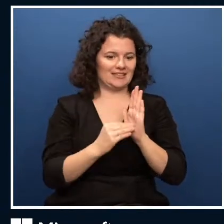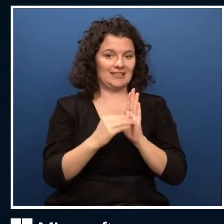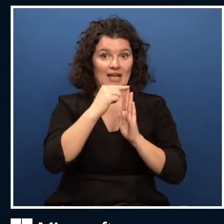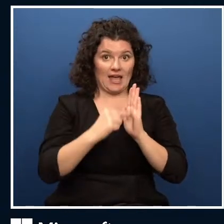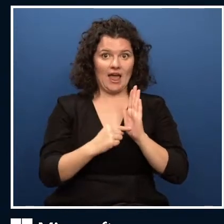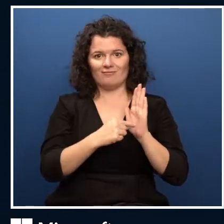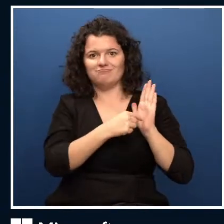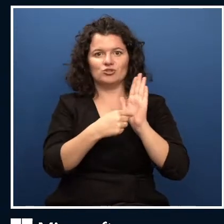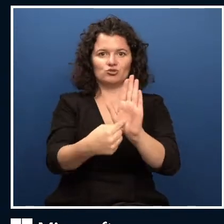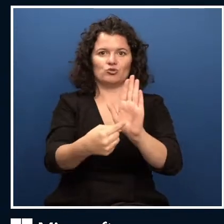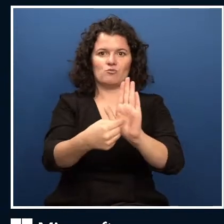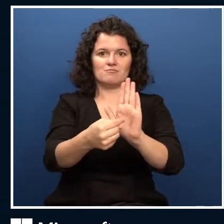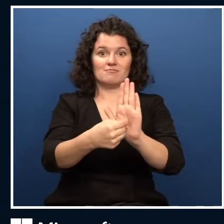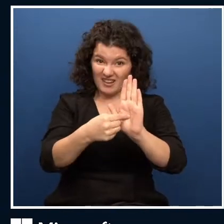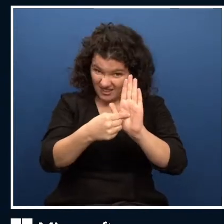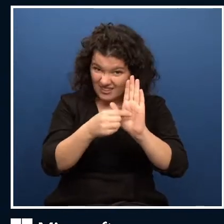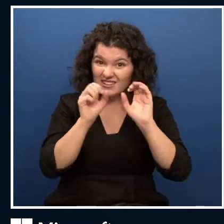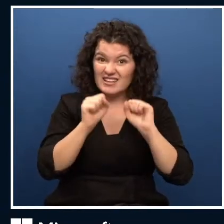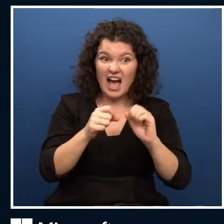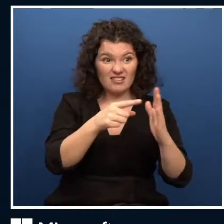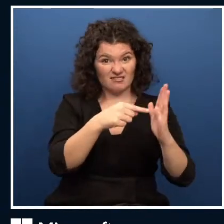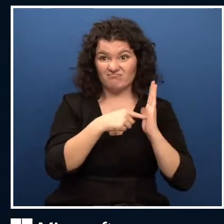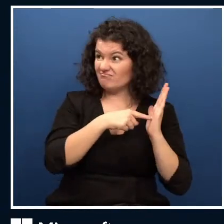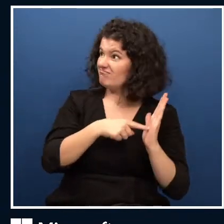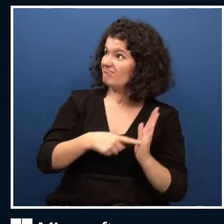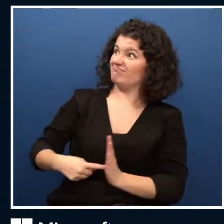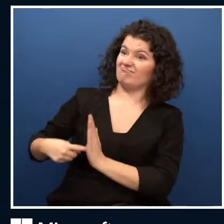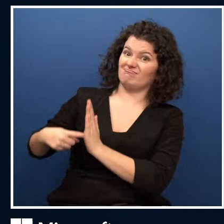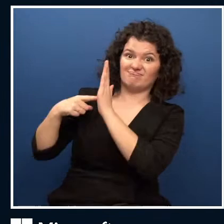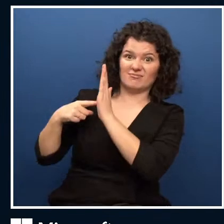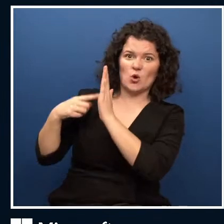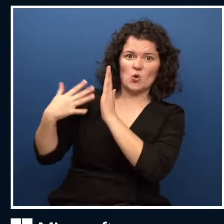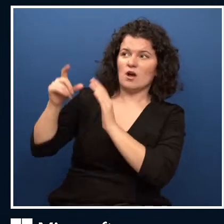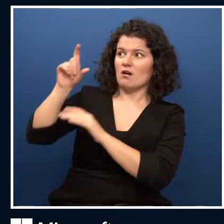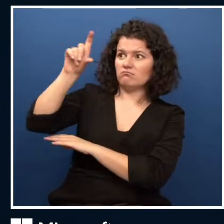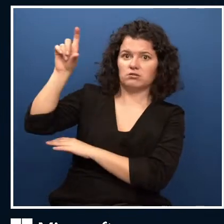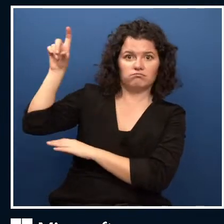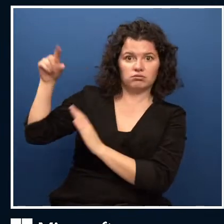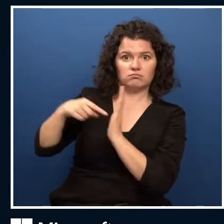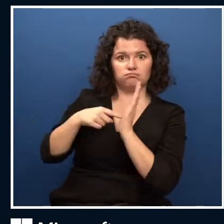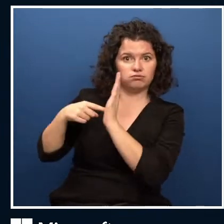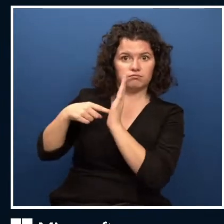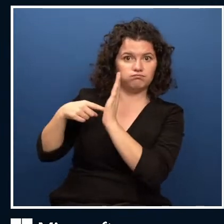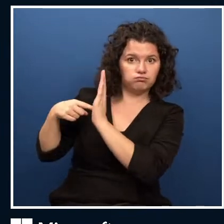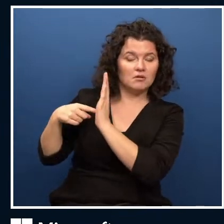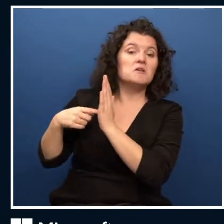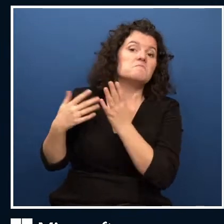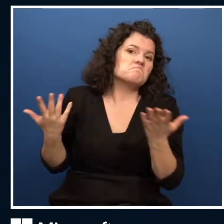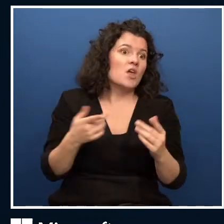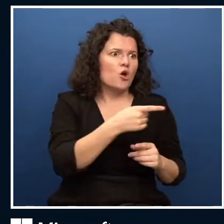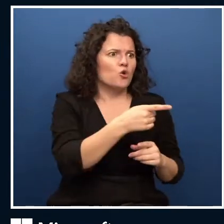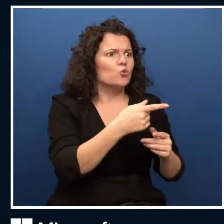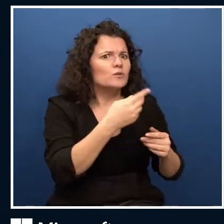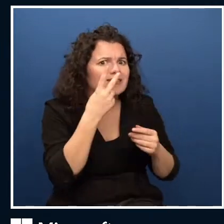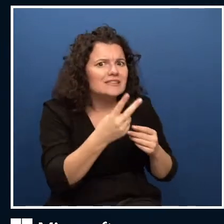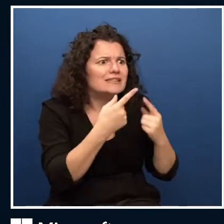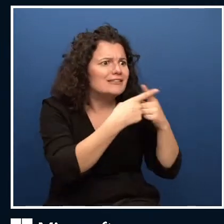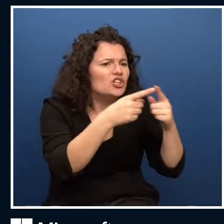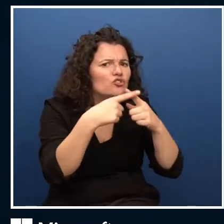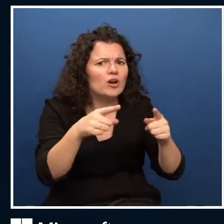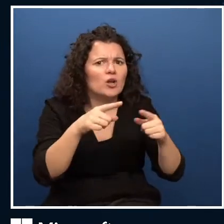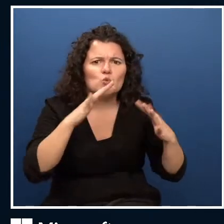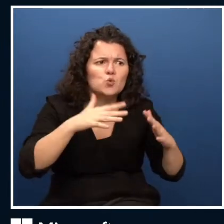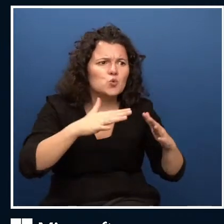able to get access to the best material, and there's lots of resources now, and that's probably the biggest change